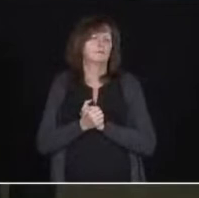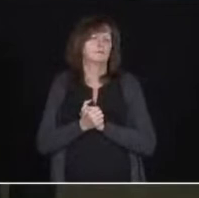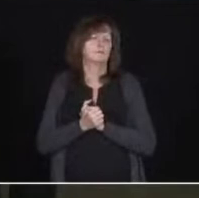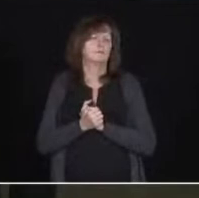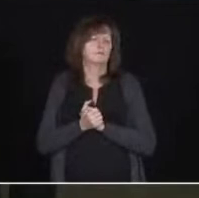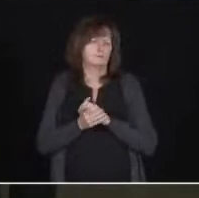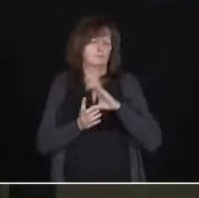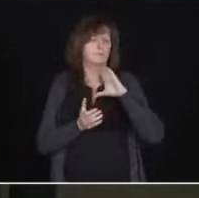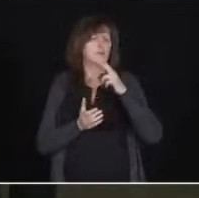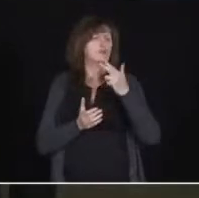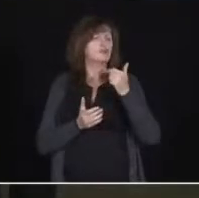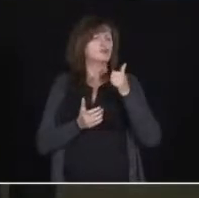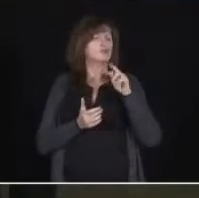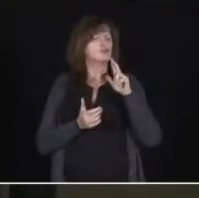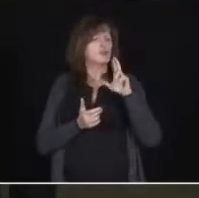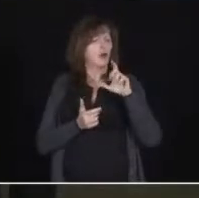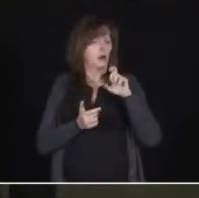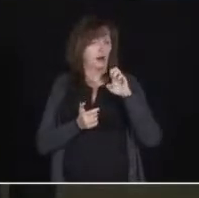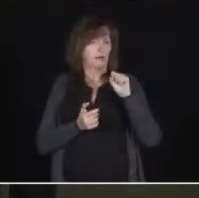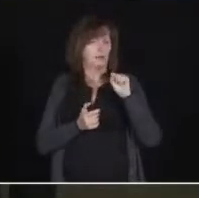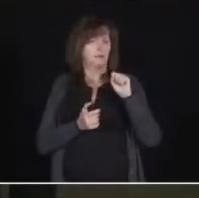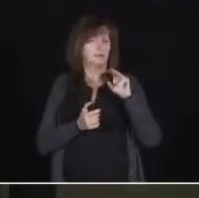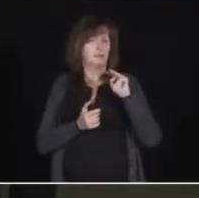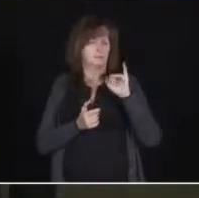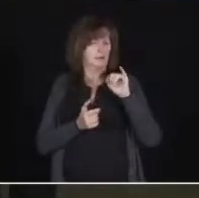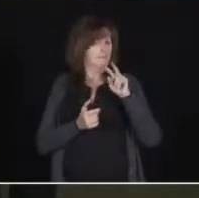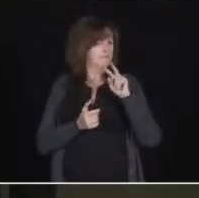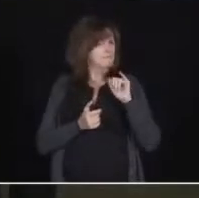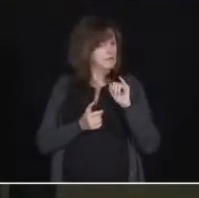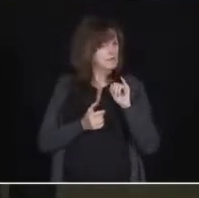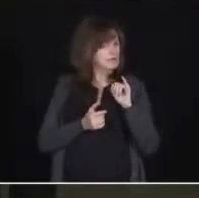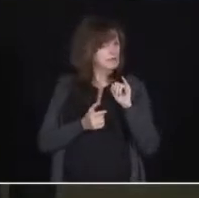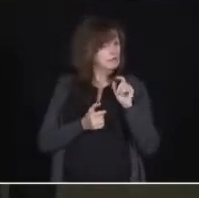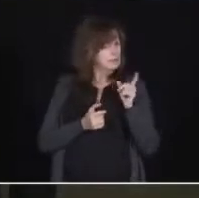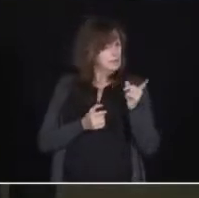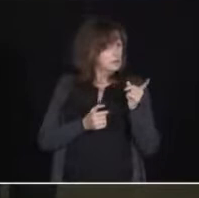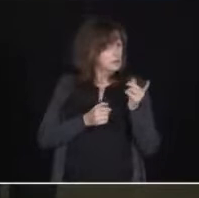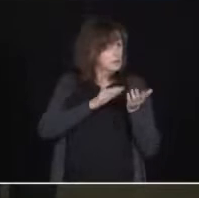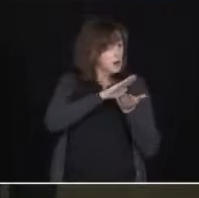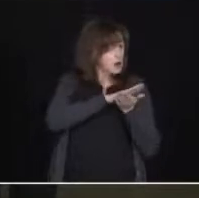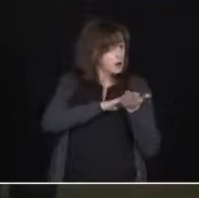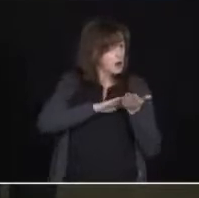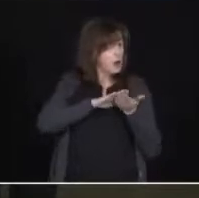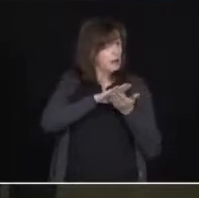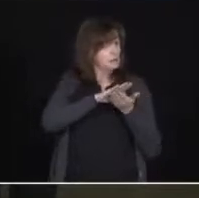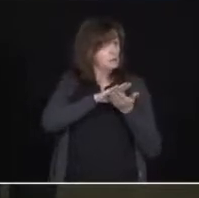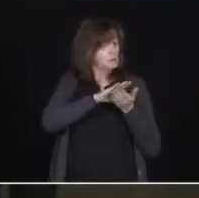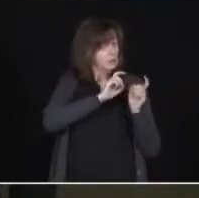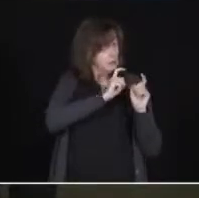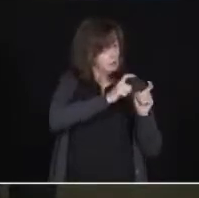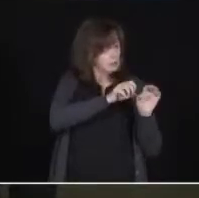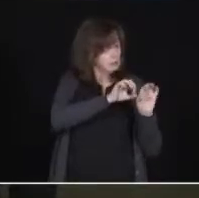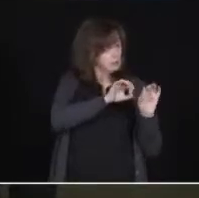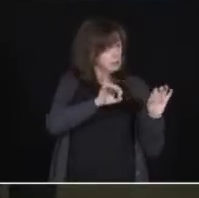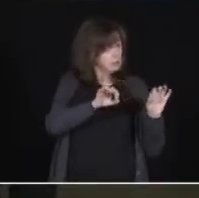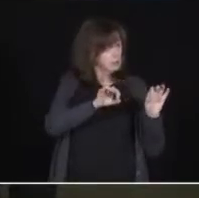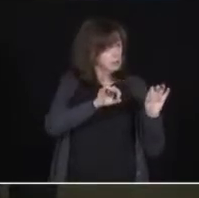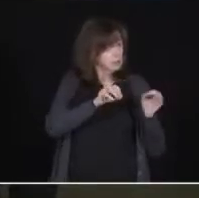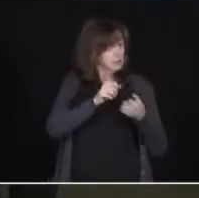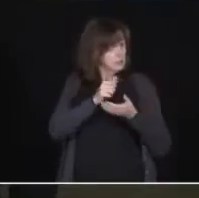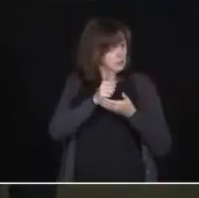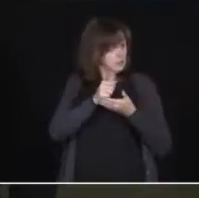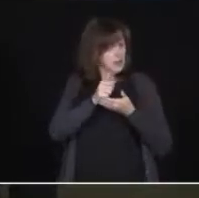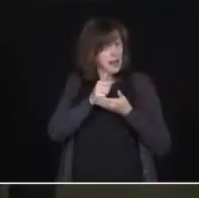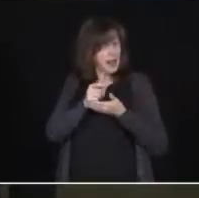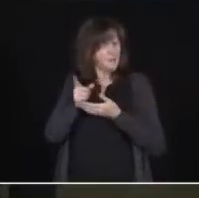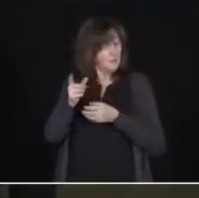getting university status a tit for tat? I mean, he helped you get the leadership and he helped you win the election. Well, I'll disagree